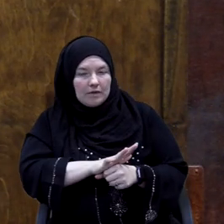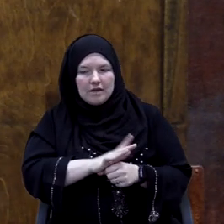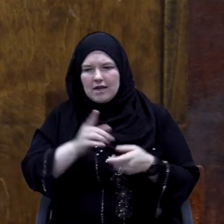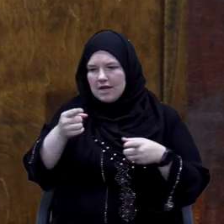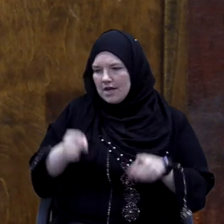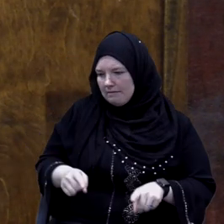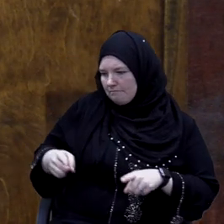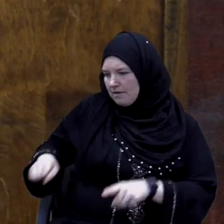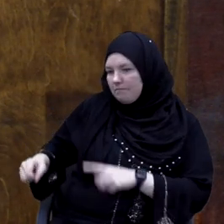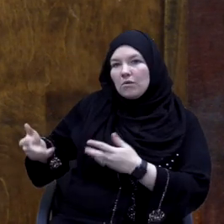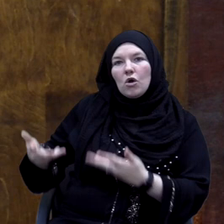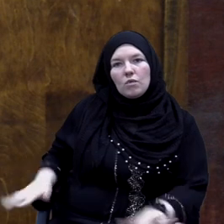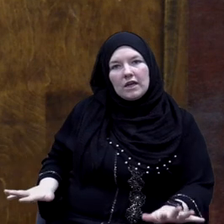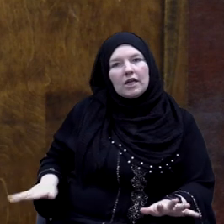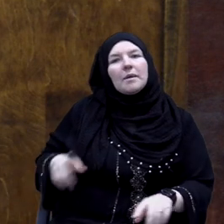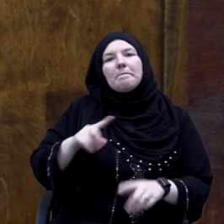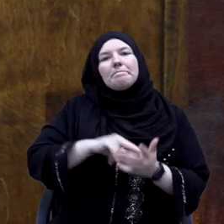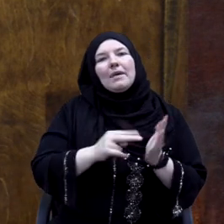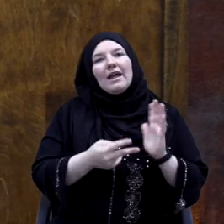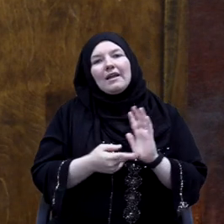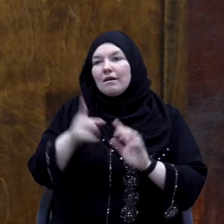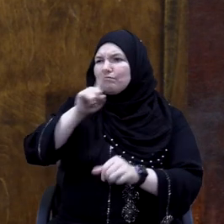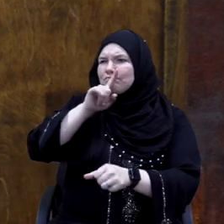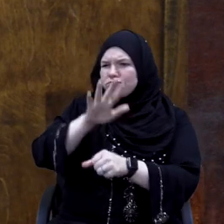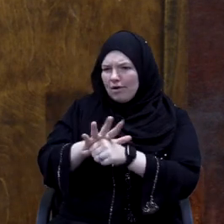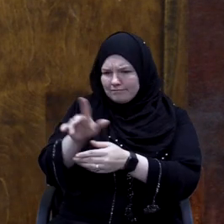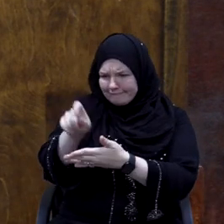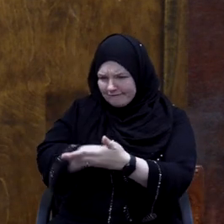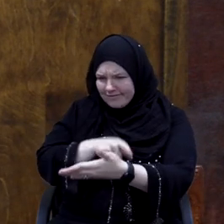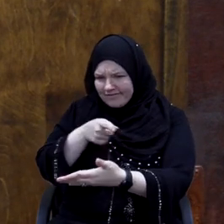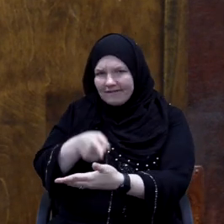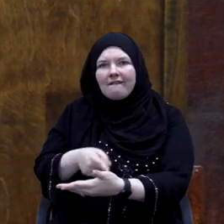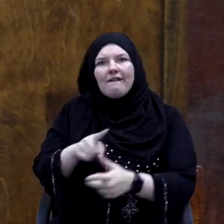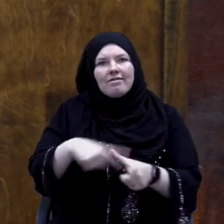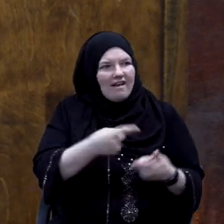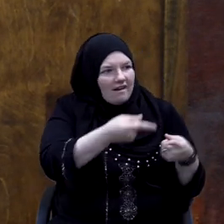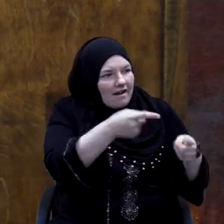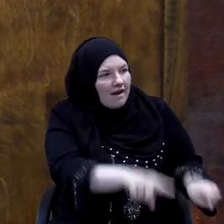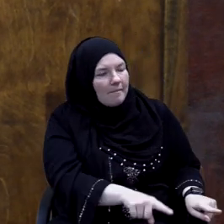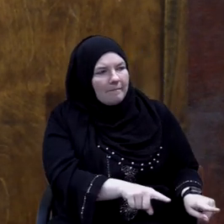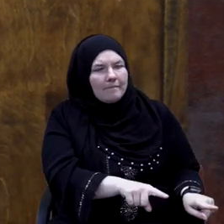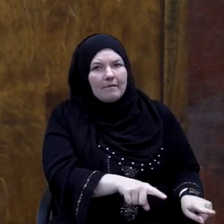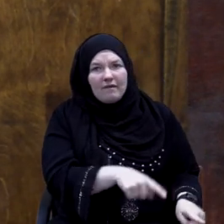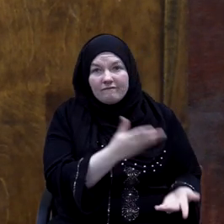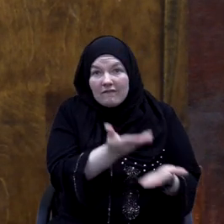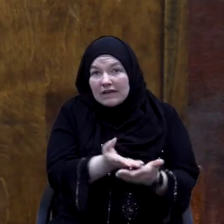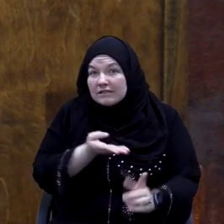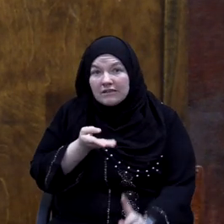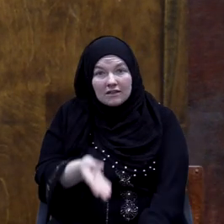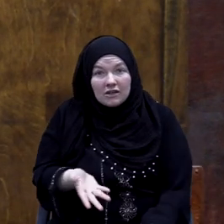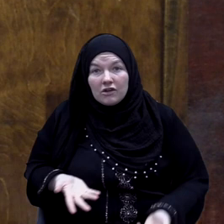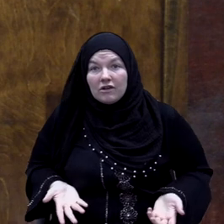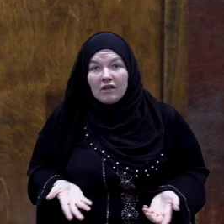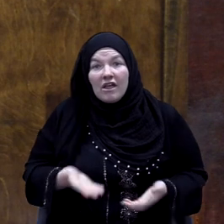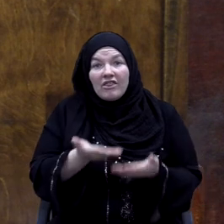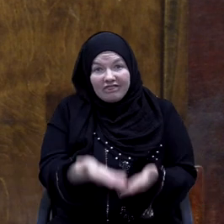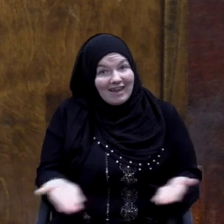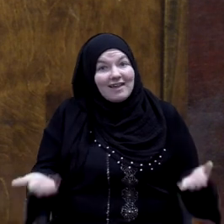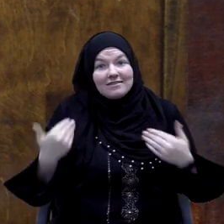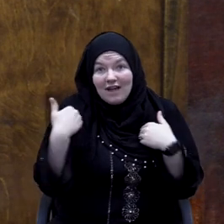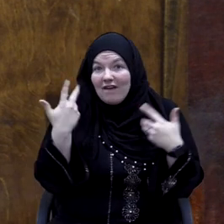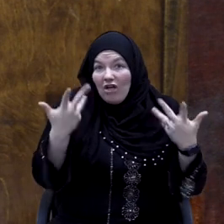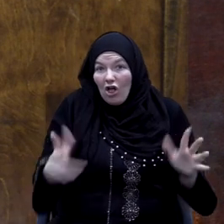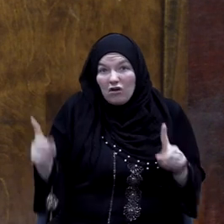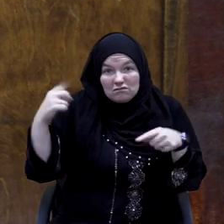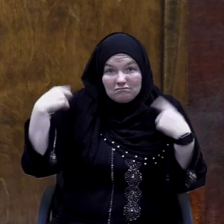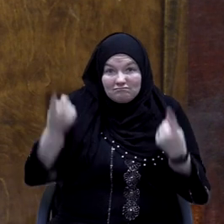Why? Because you can't deny it. The fact is there, the actuality is there, things have come to pass,